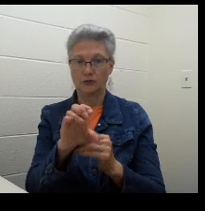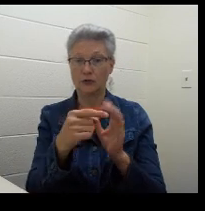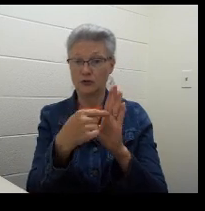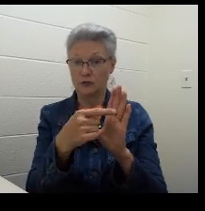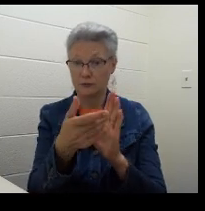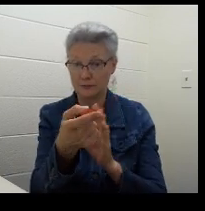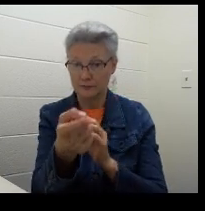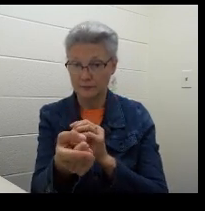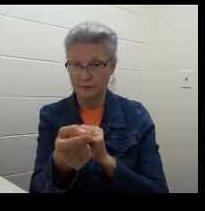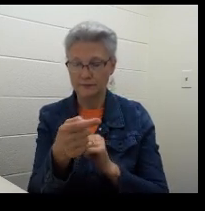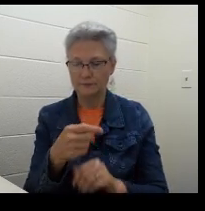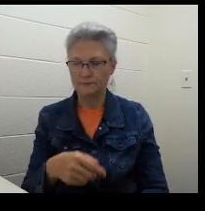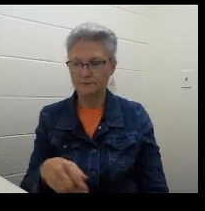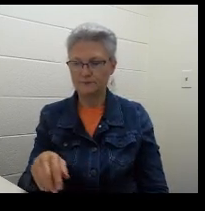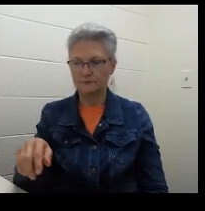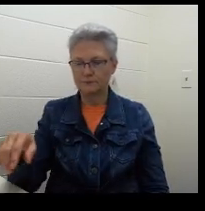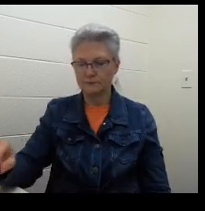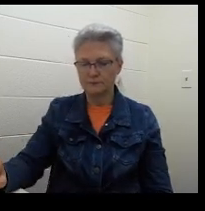here.